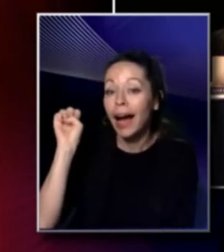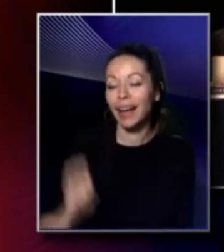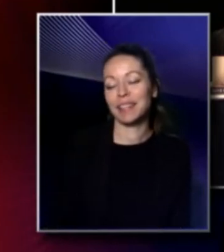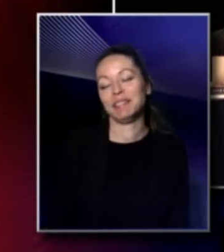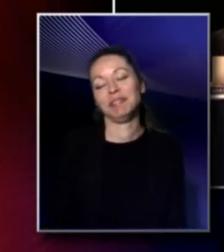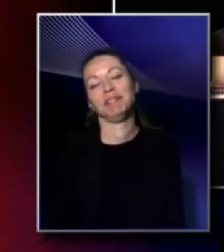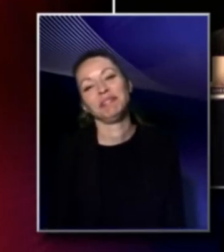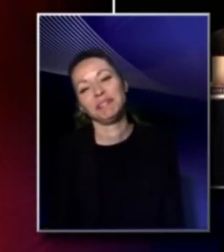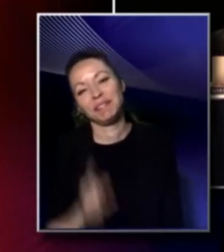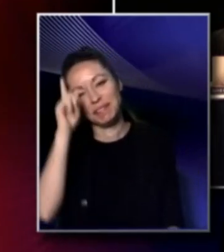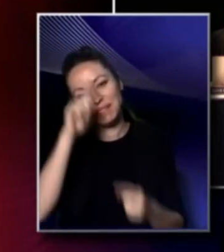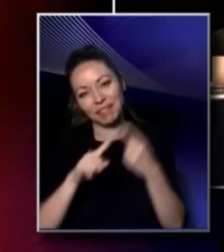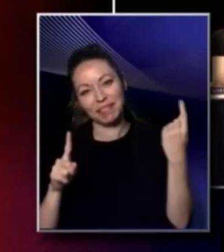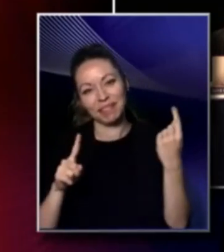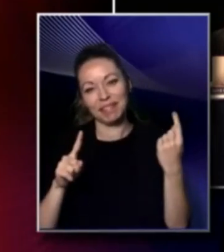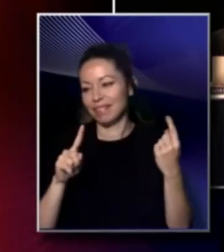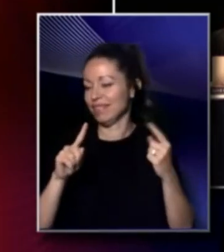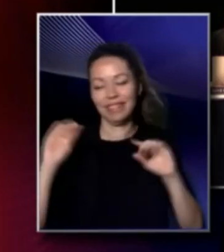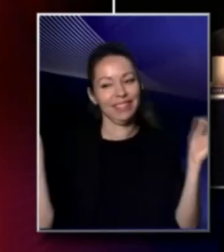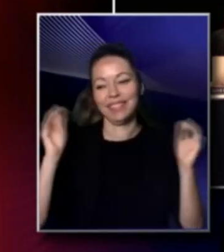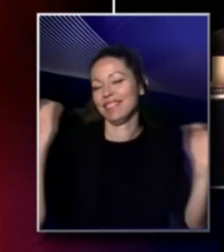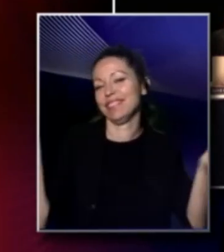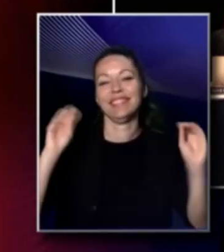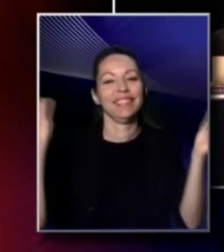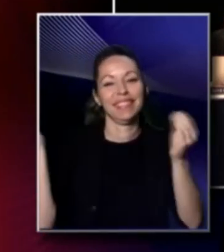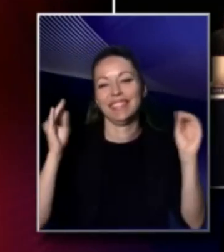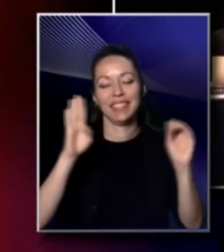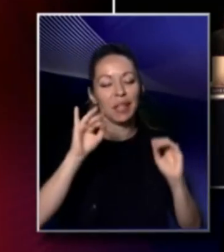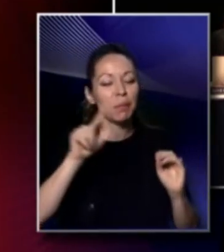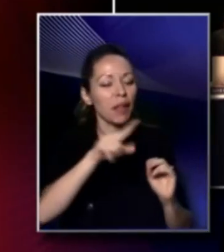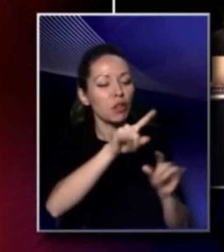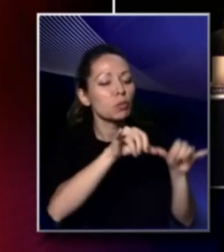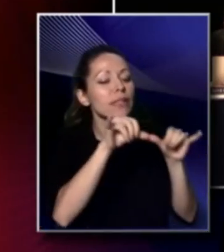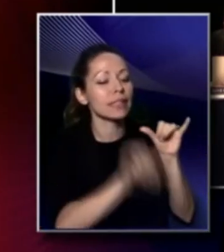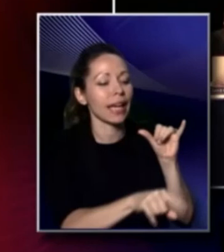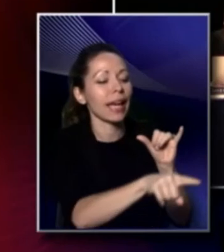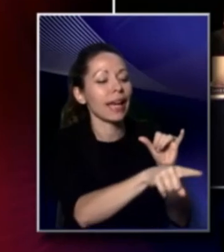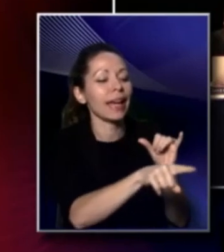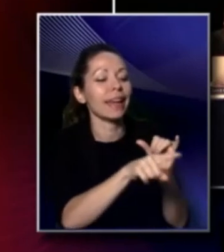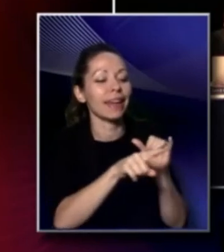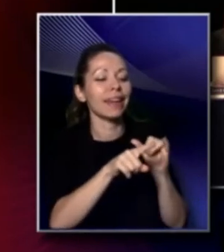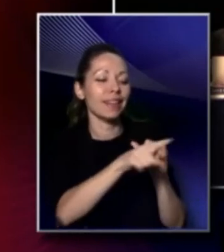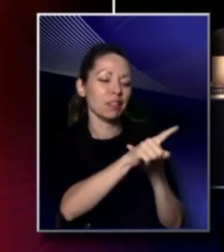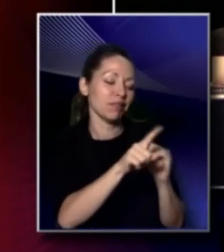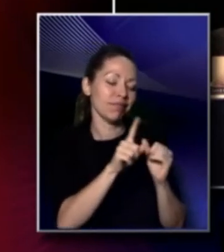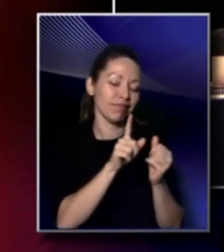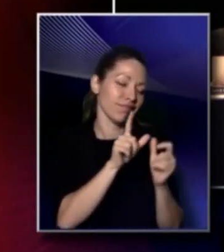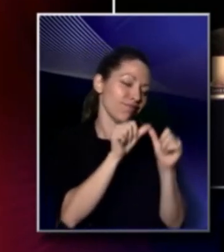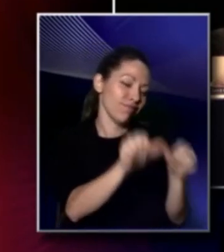Opposed? Nay. All right, well, Bill, you stay on. We'll be back on shortly.